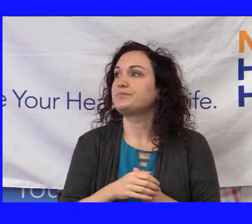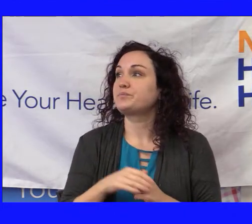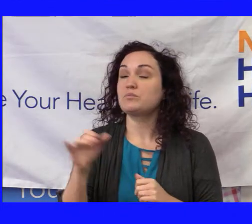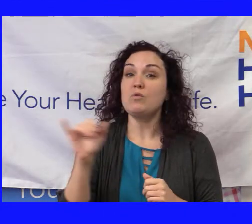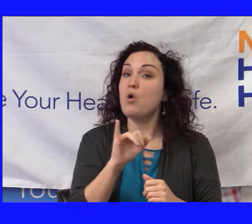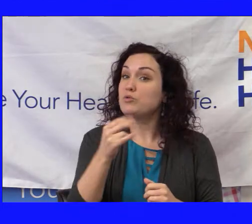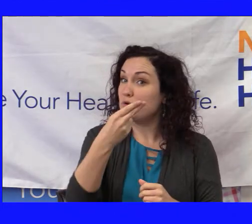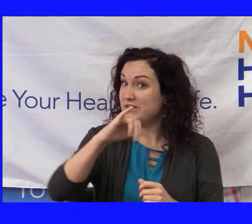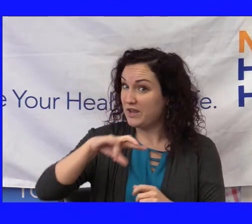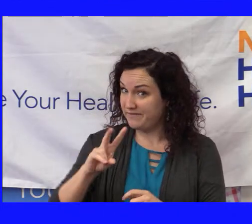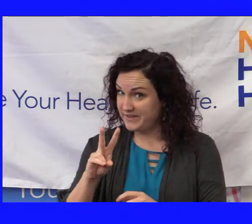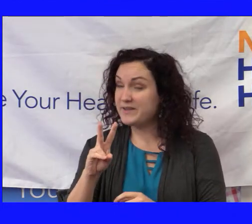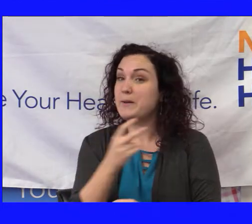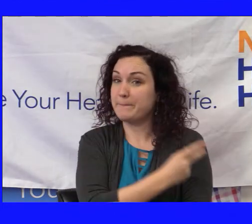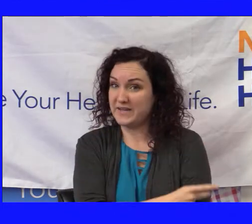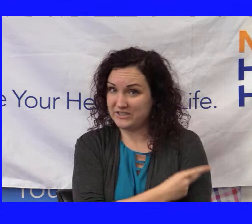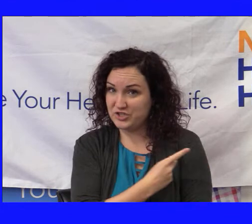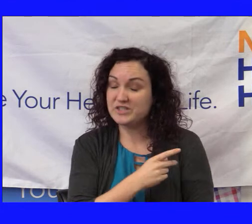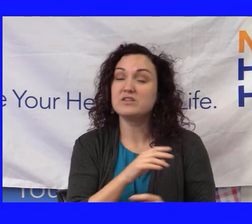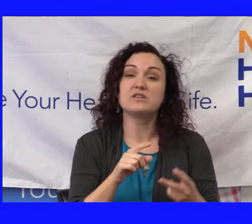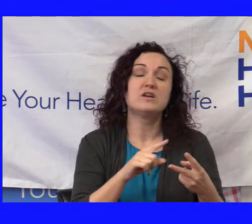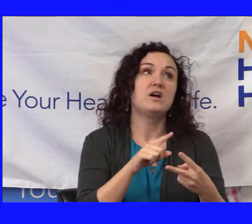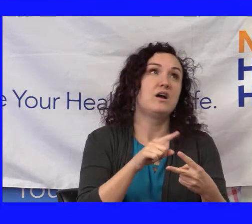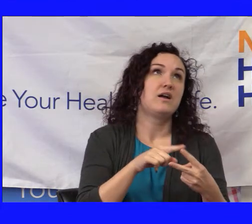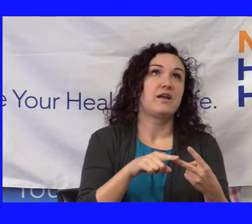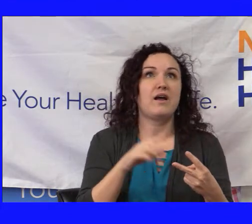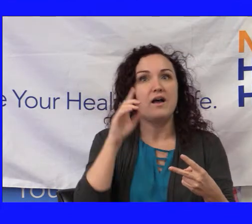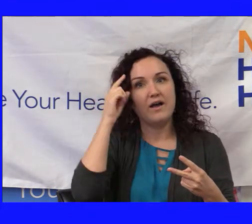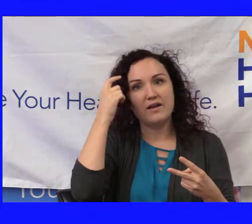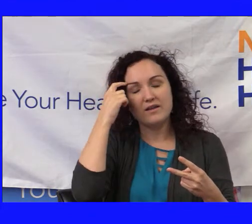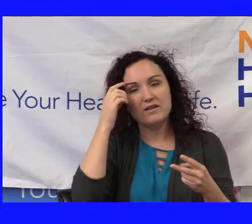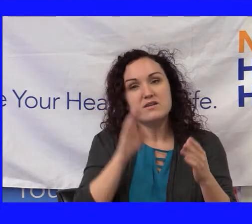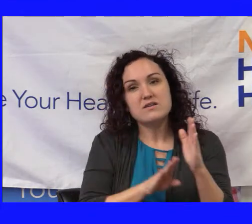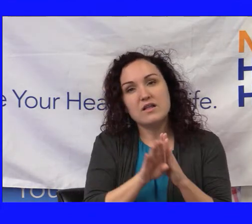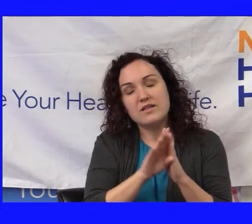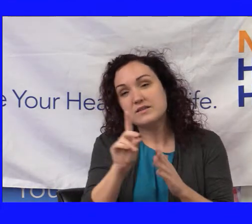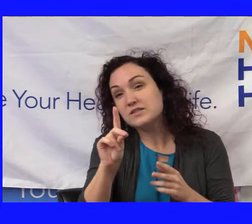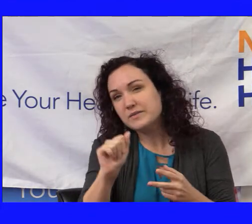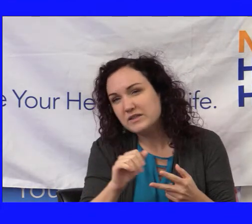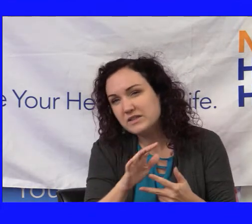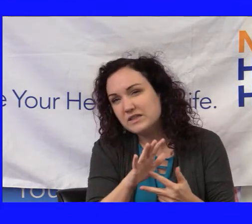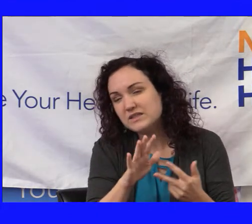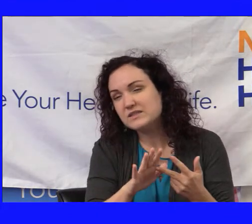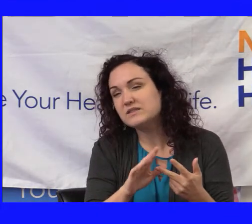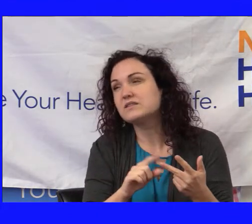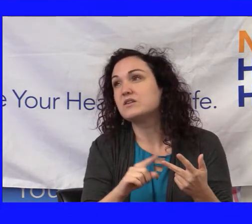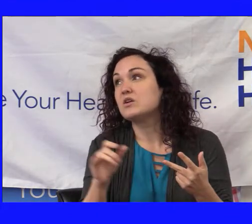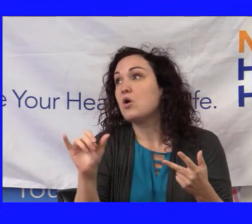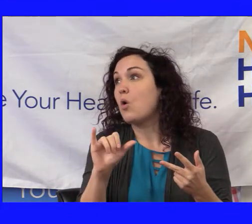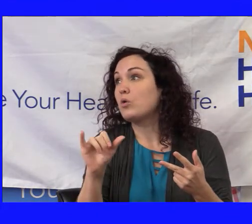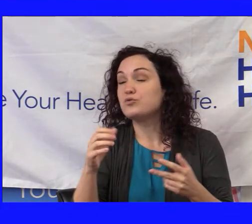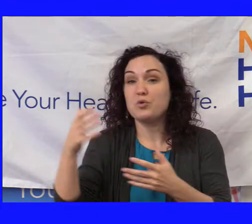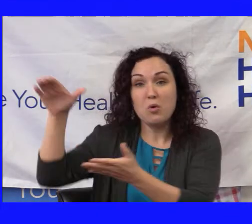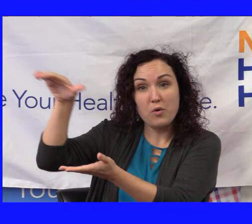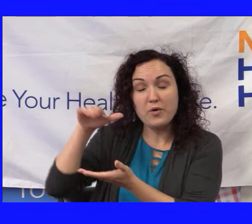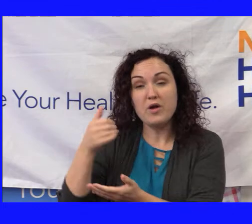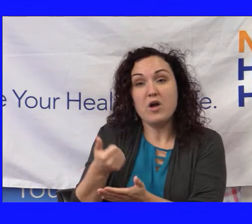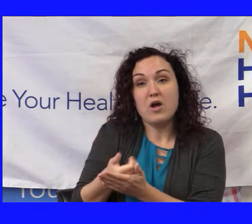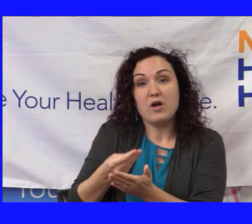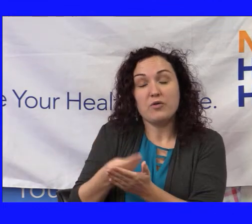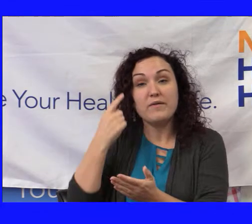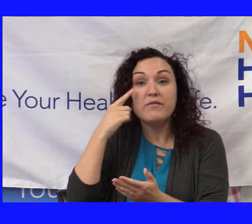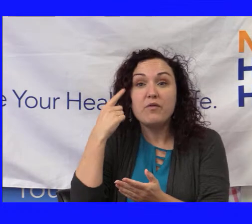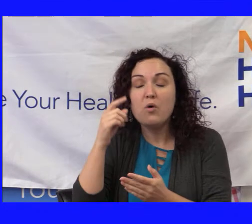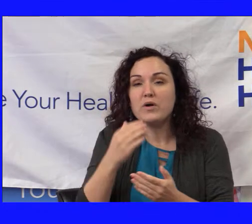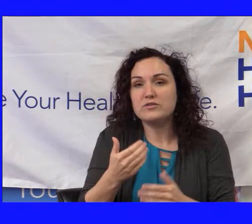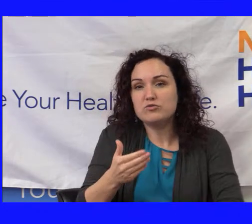HIV-infected patients, developmental disabilities. We received recently a grant to improve the triage of the patients with developmental